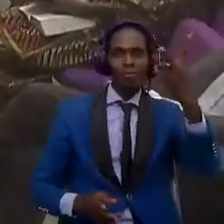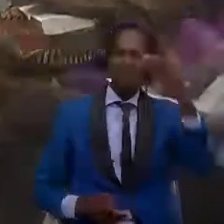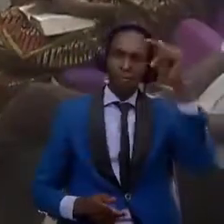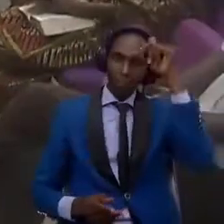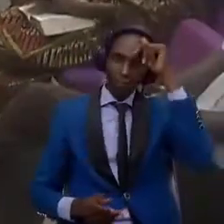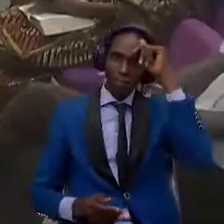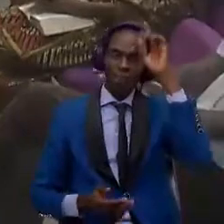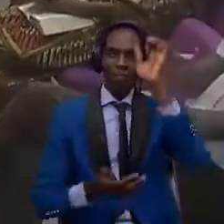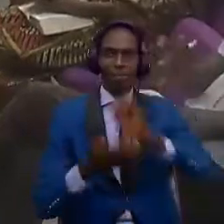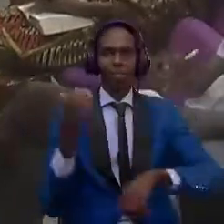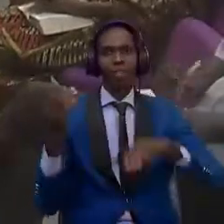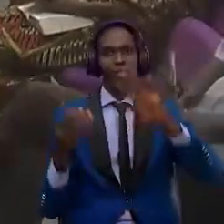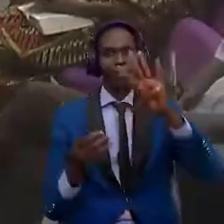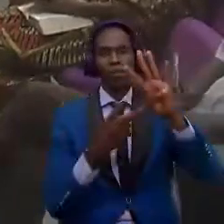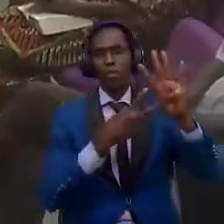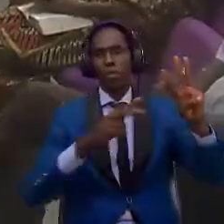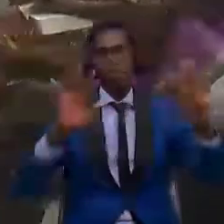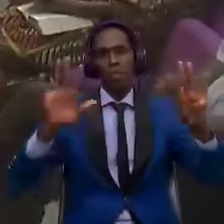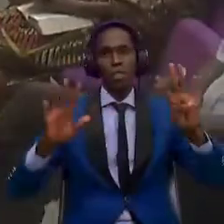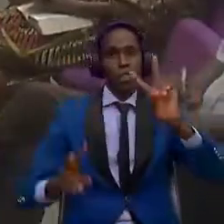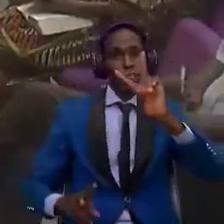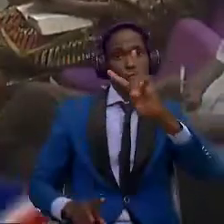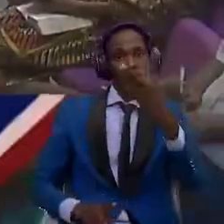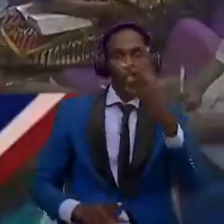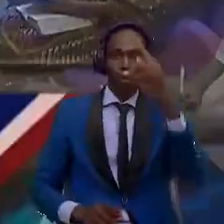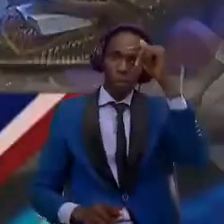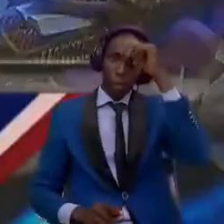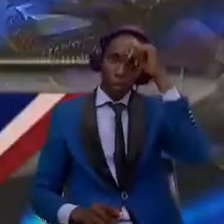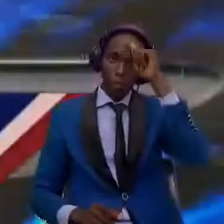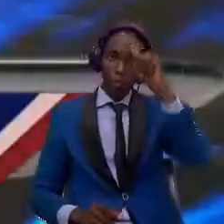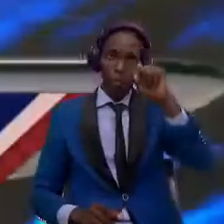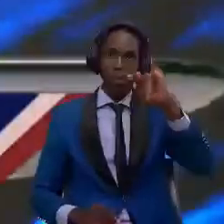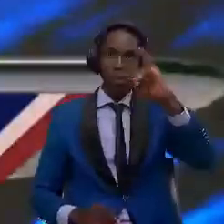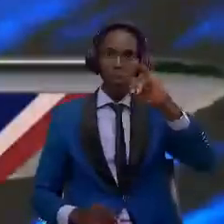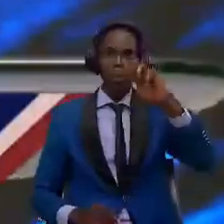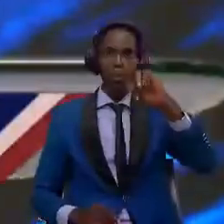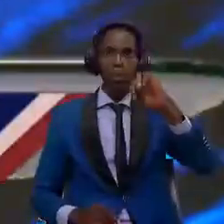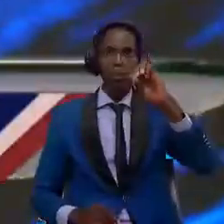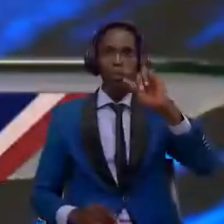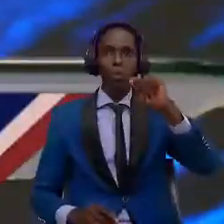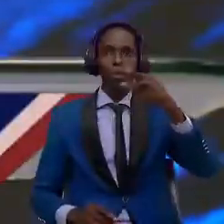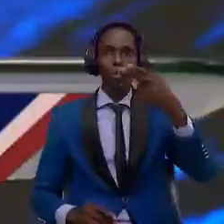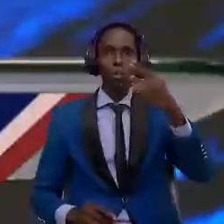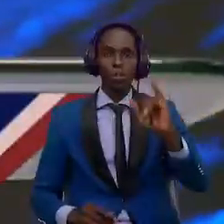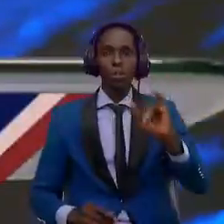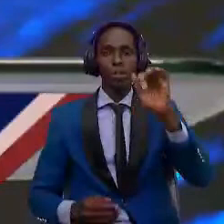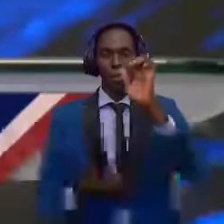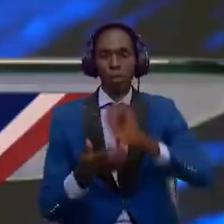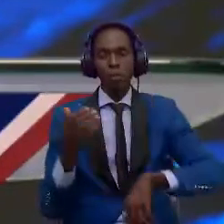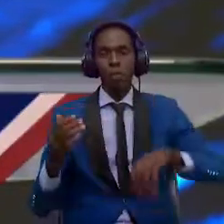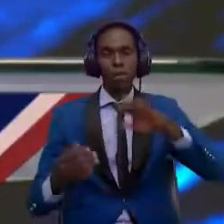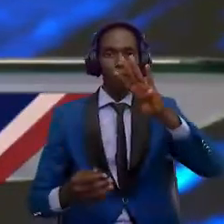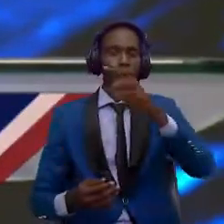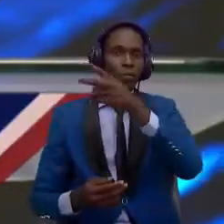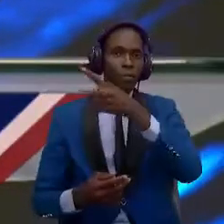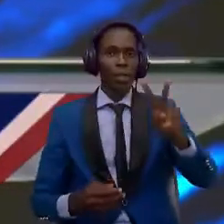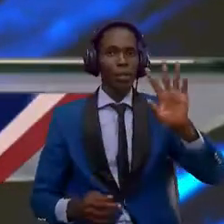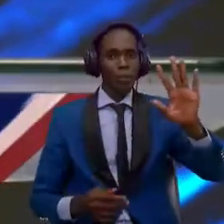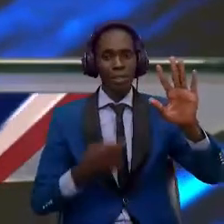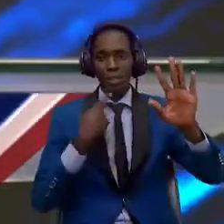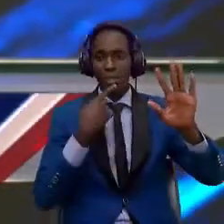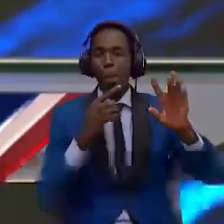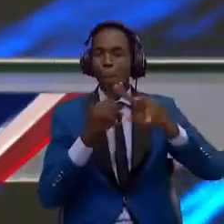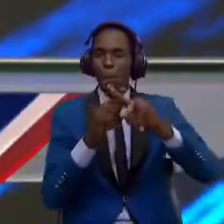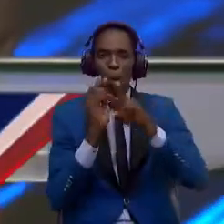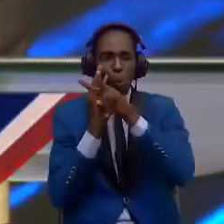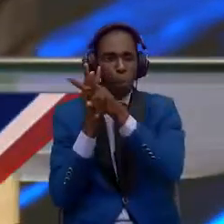4. I'm reading from verse 5. 2 Timothy chapter 4, reading from verse 5. He's still talking to Timothy, but watch